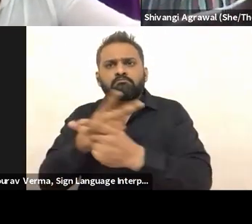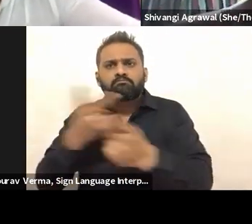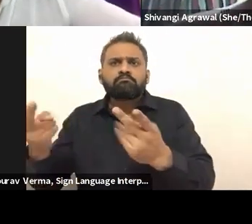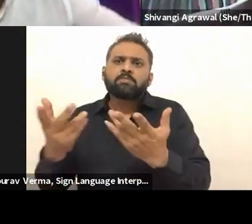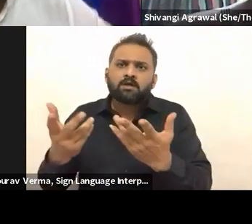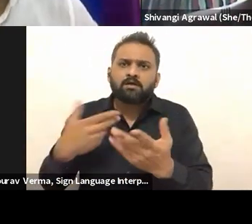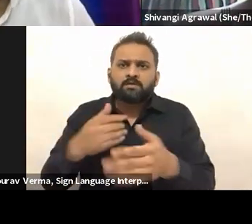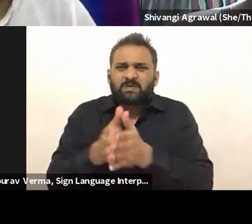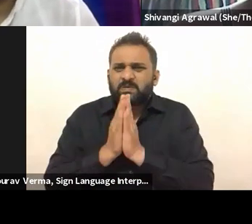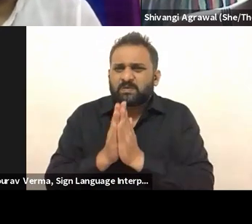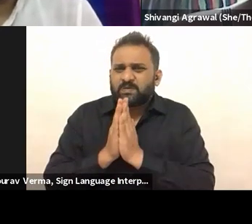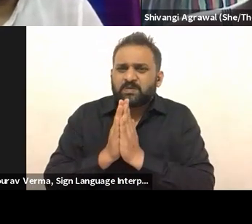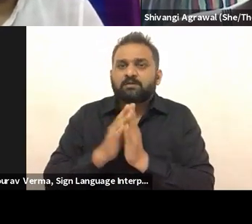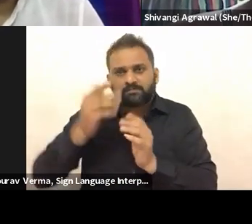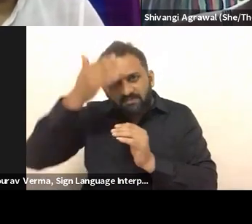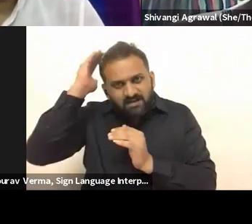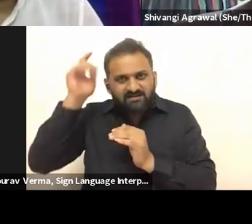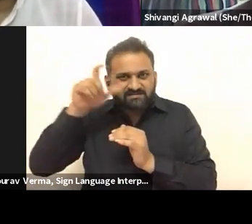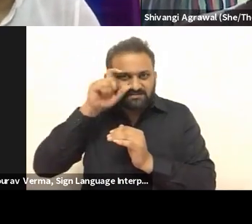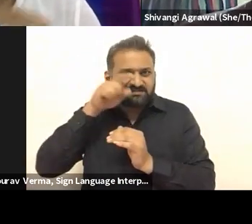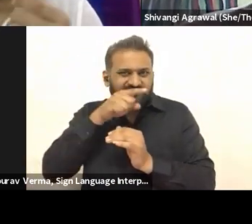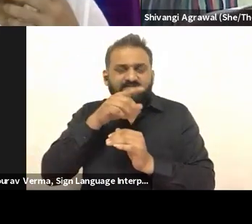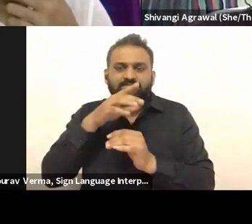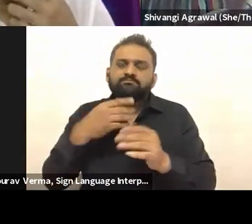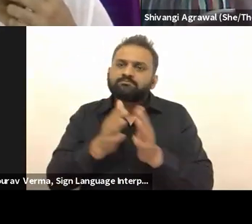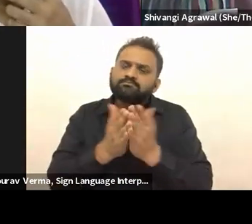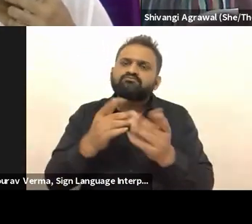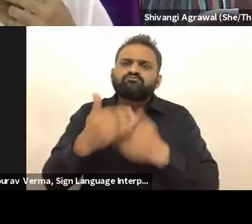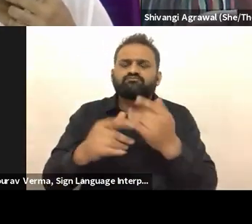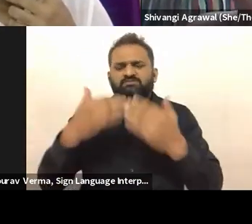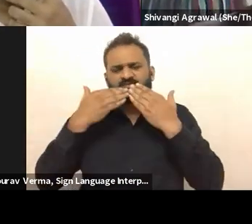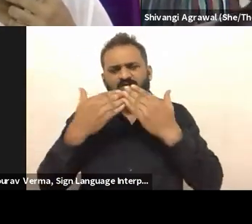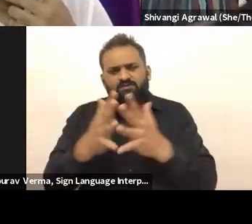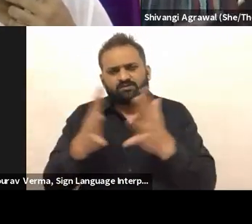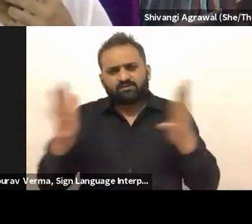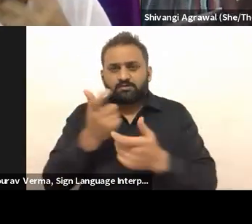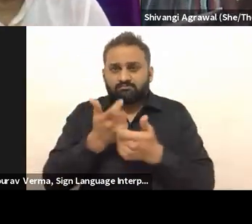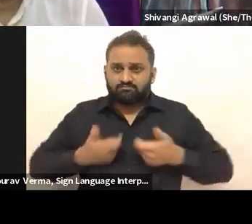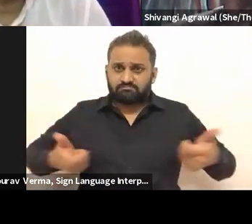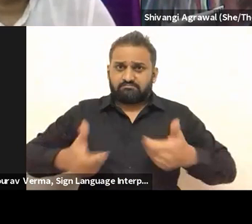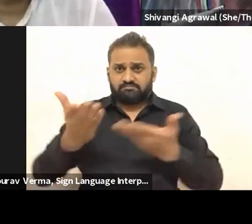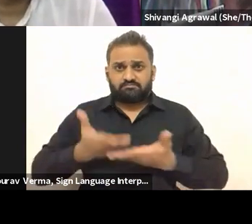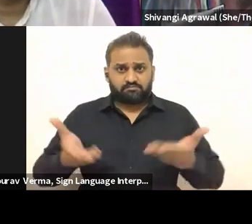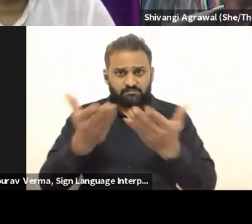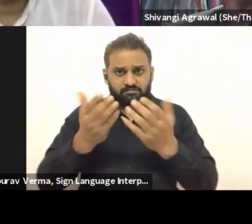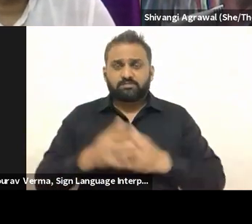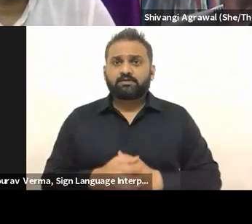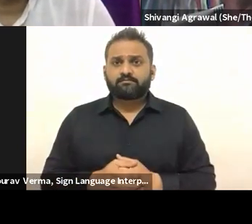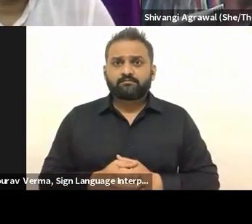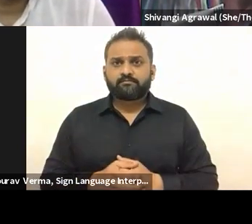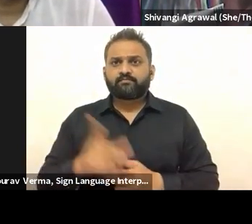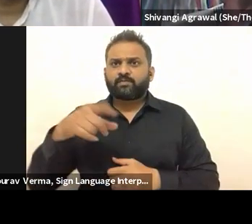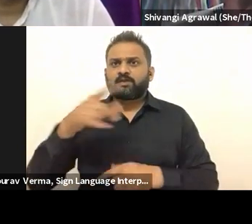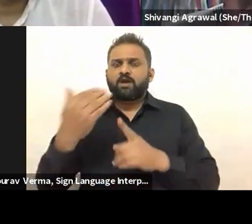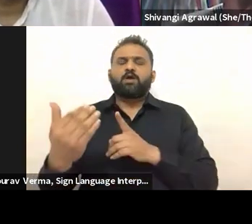there. Maybe to close out tonight, thank you again to our panelists. You've reminded me